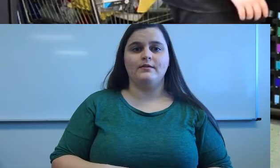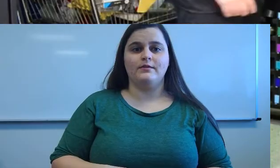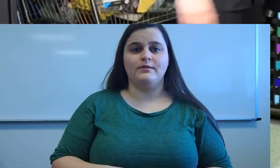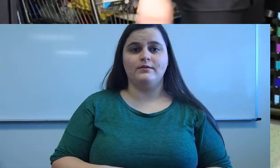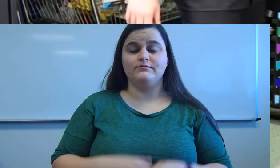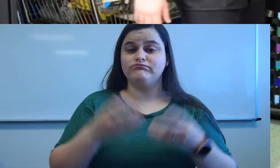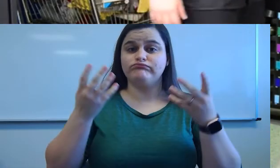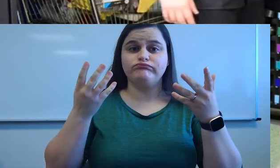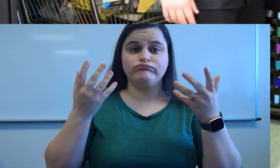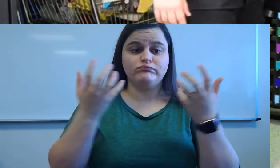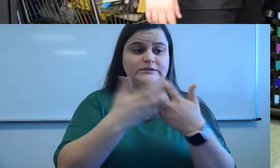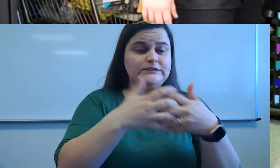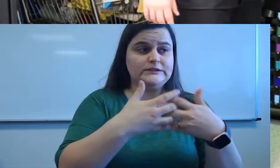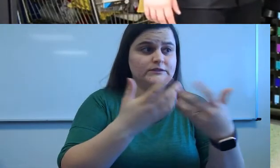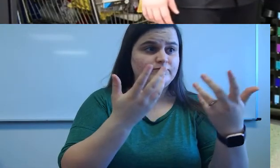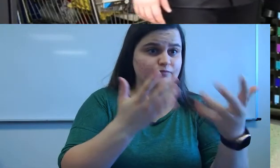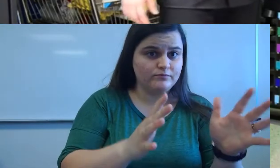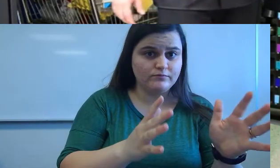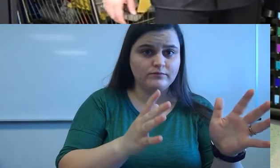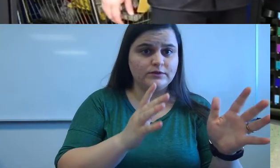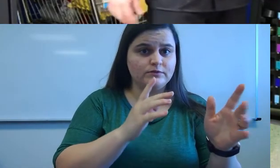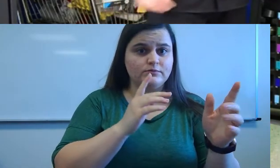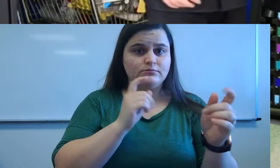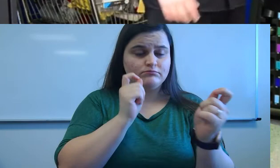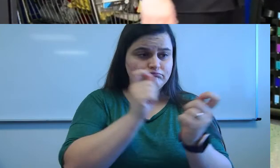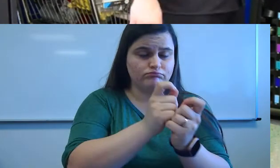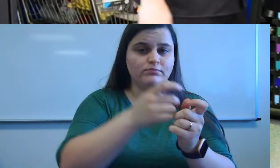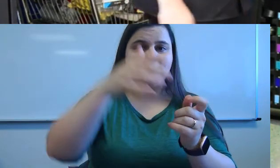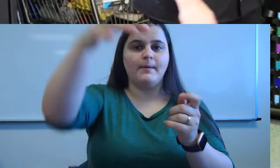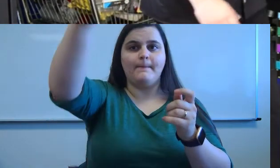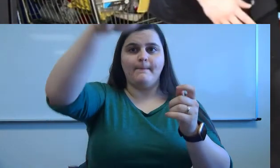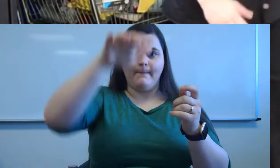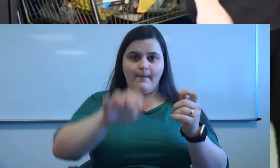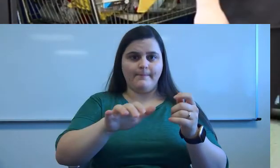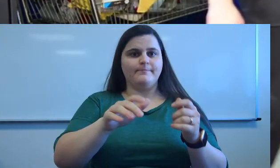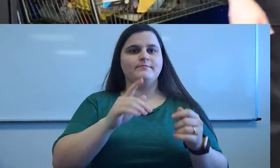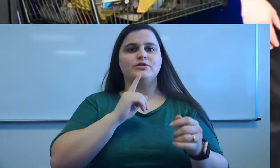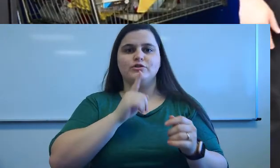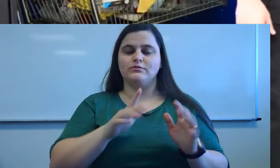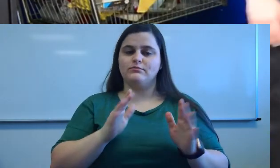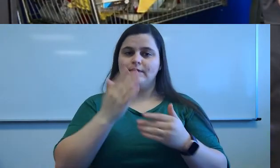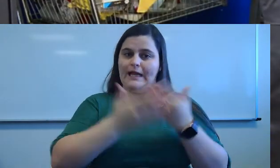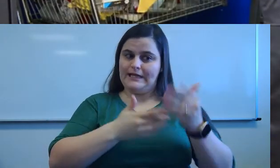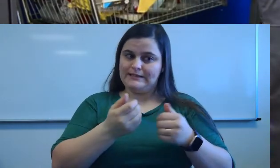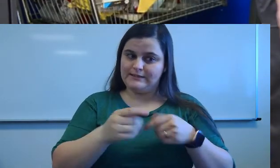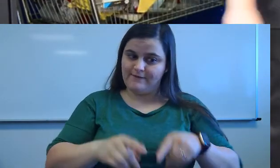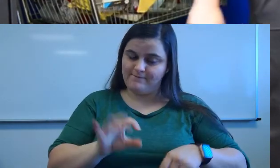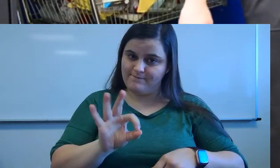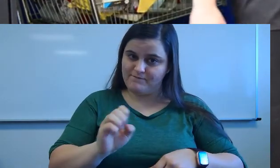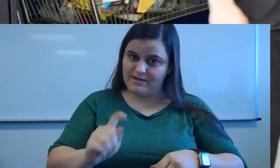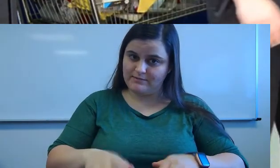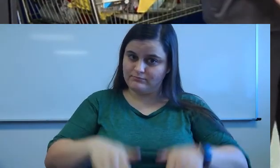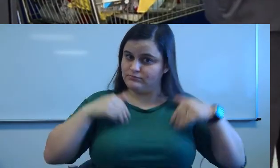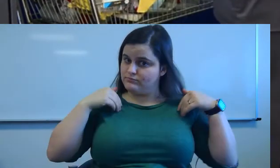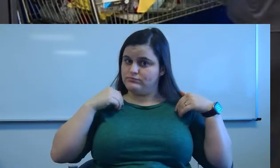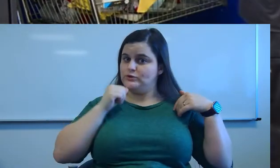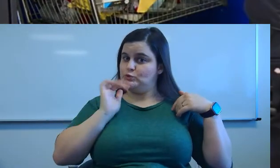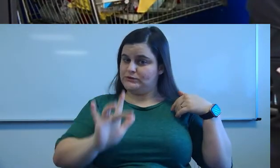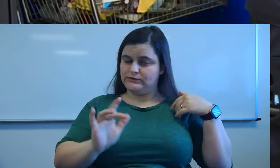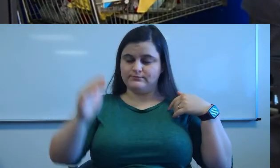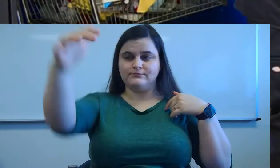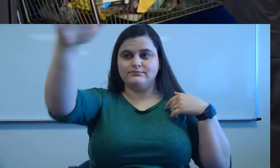Once we've done what the machine has asked, we're going to lower the bar back down and make sure we keep our hands and feet out of the ride at all